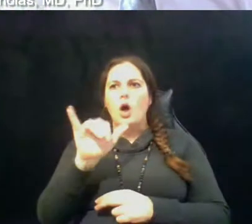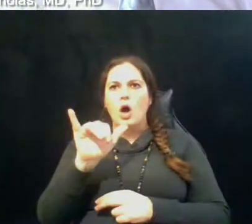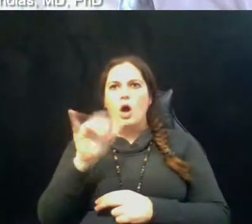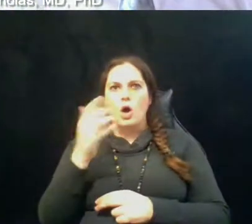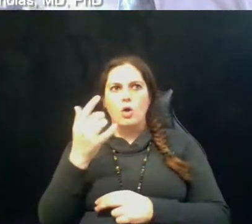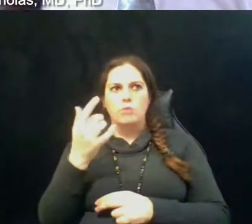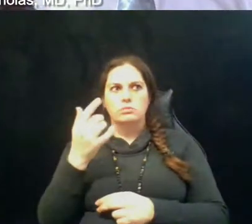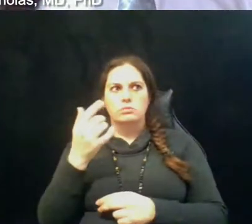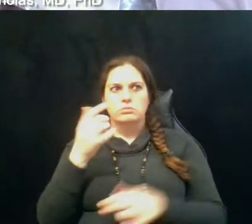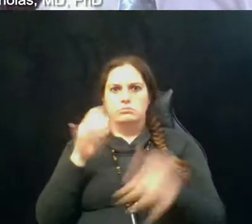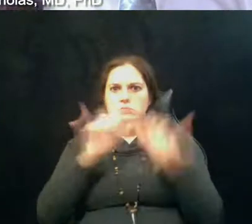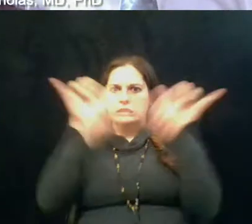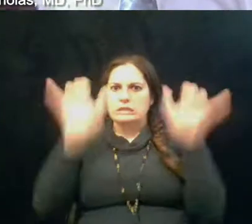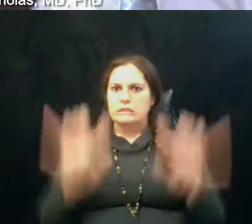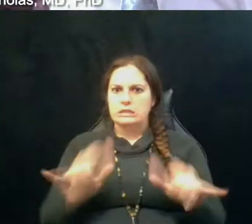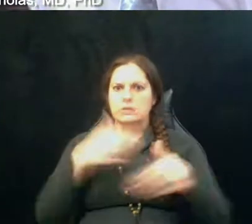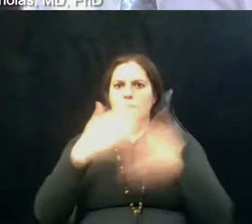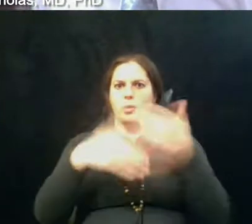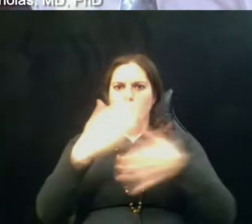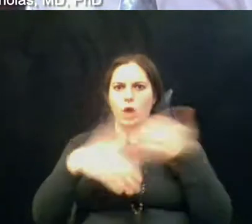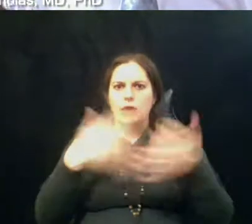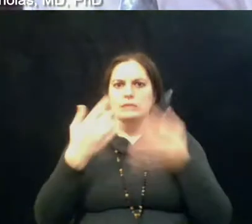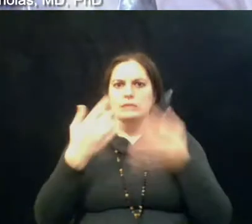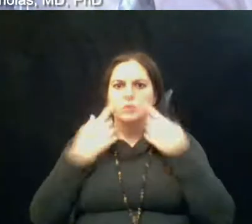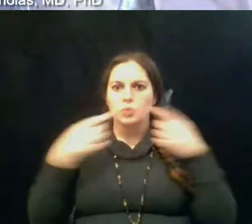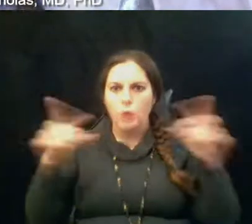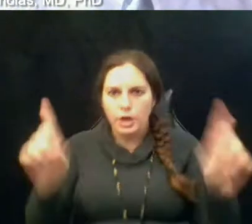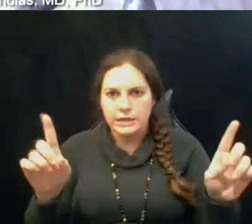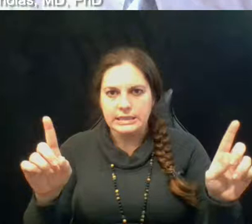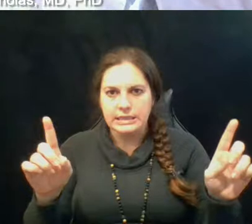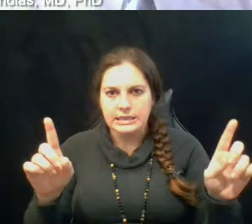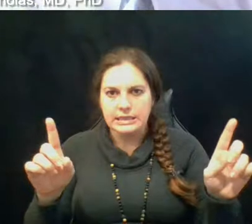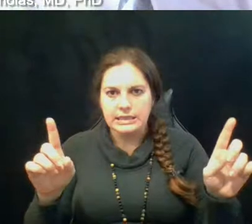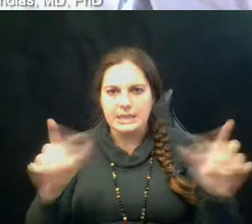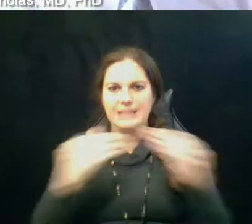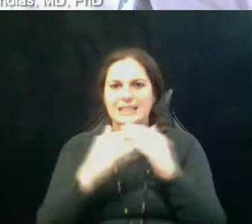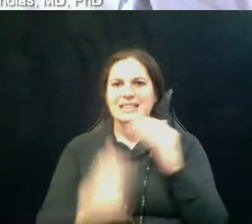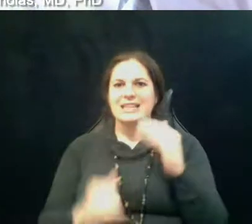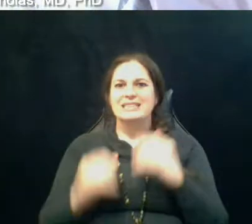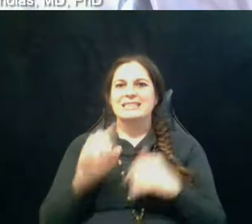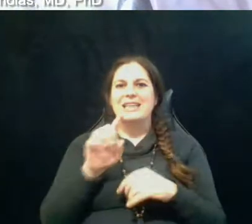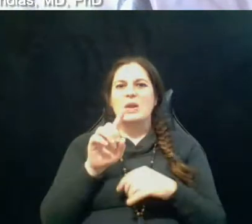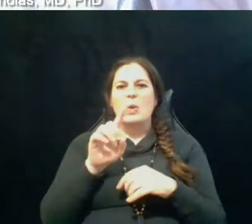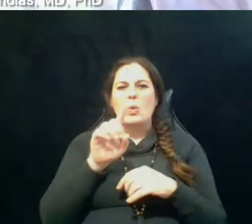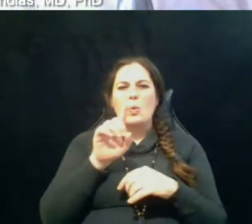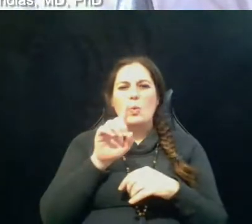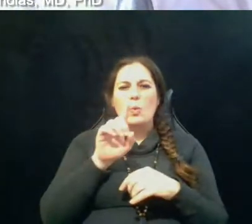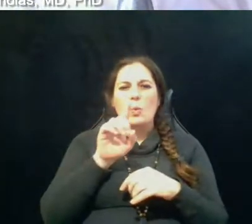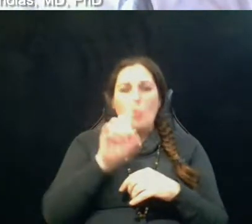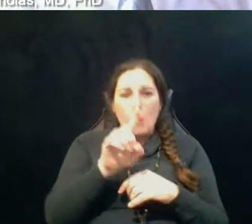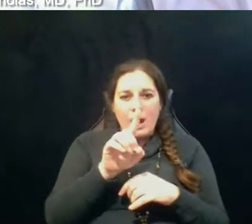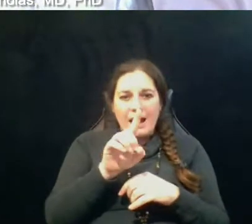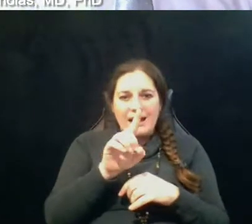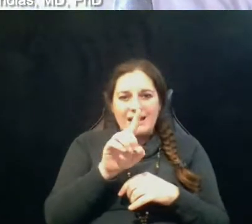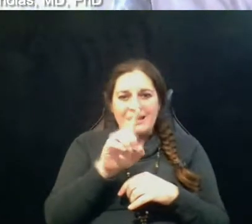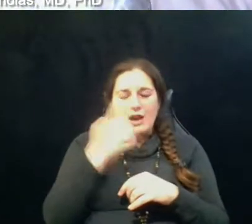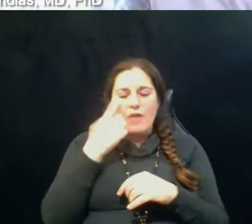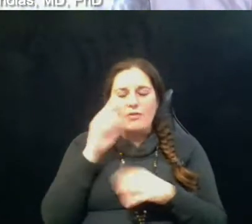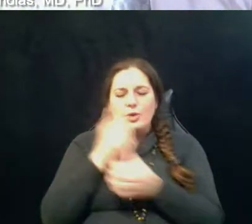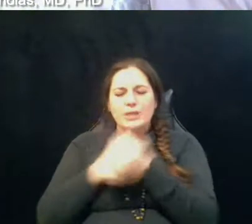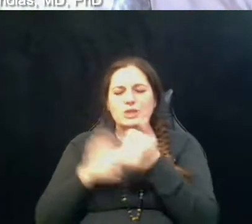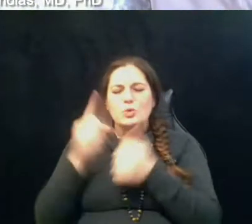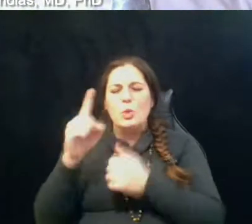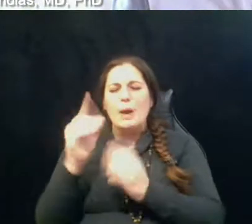than one in 1.2 to 1.5 million cases, okay? So again, you could